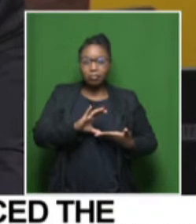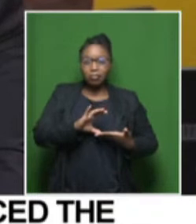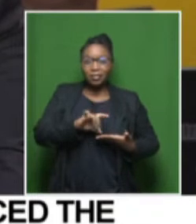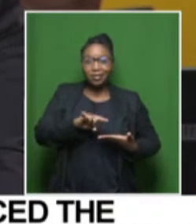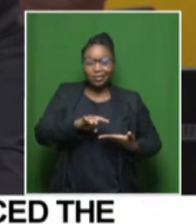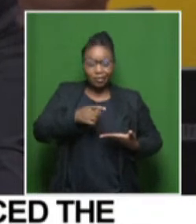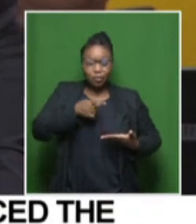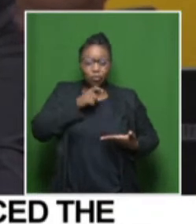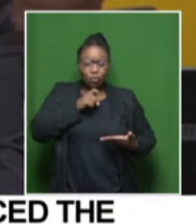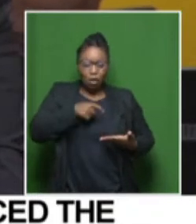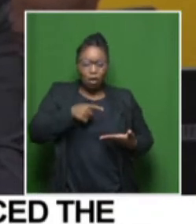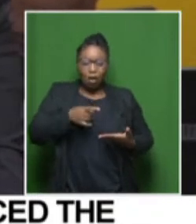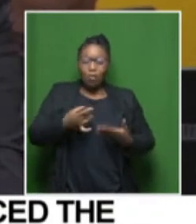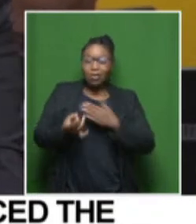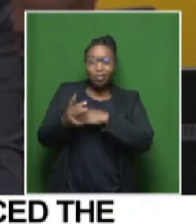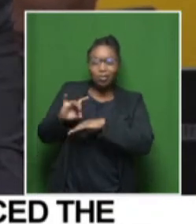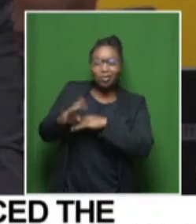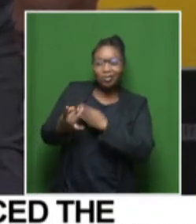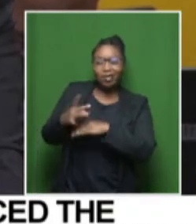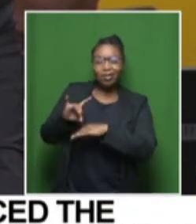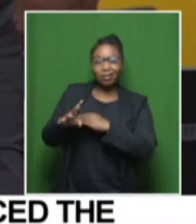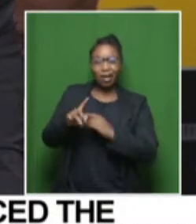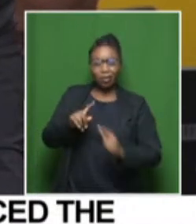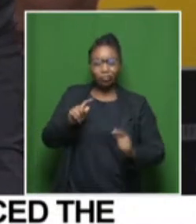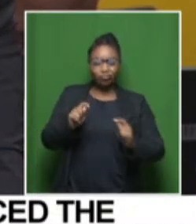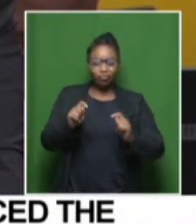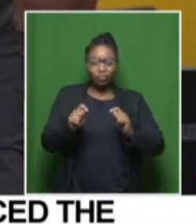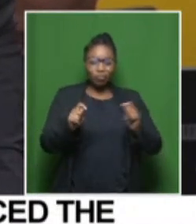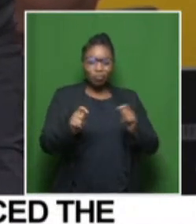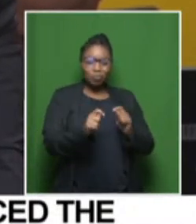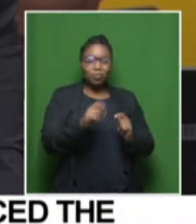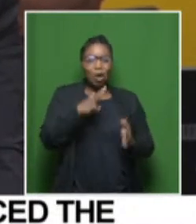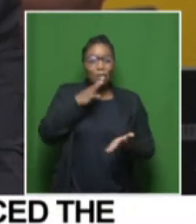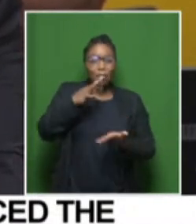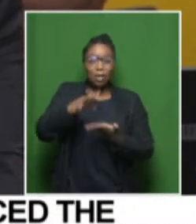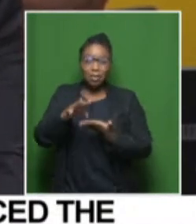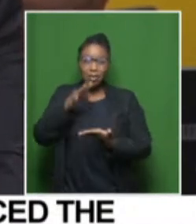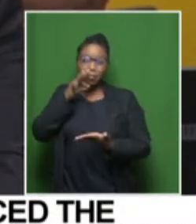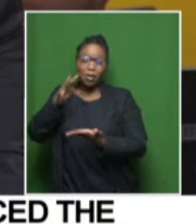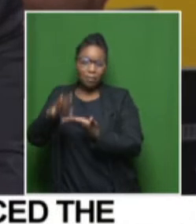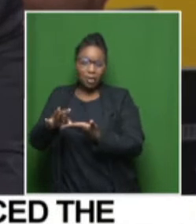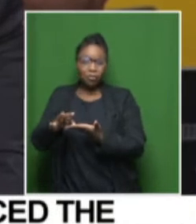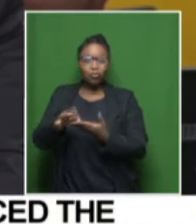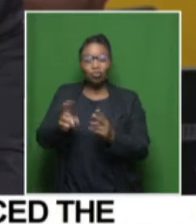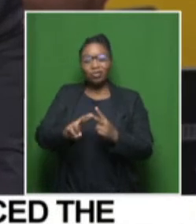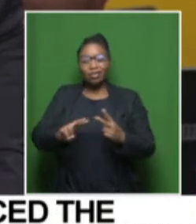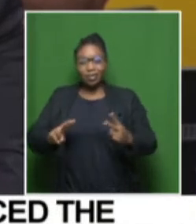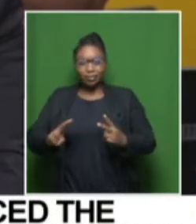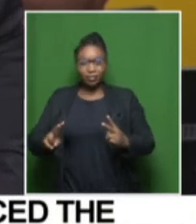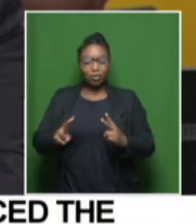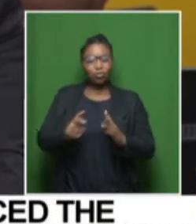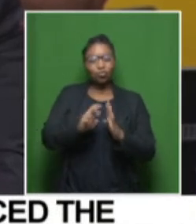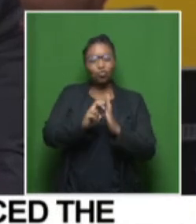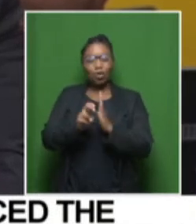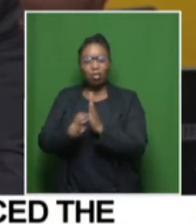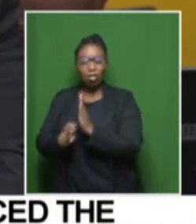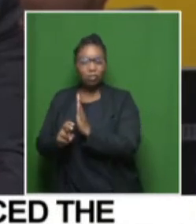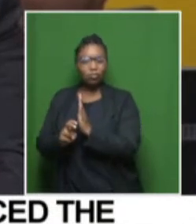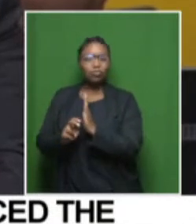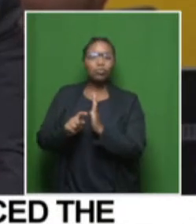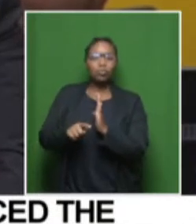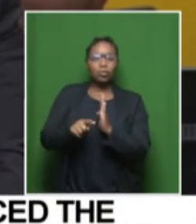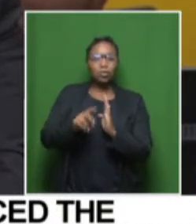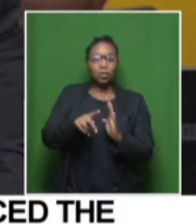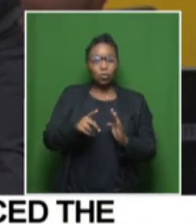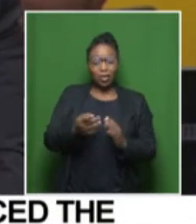After consultation, changes have been proposed to these regulations to enable greater investment in infrastructure by